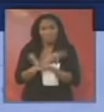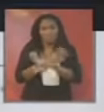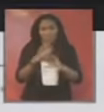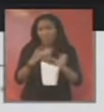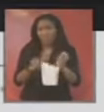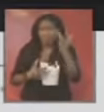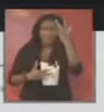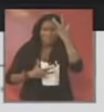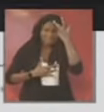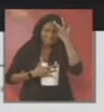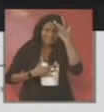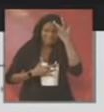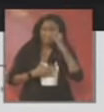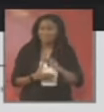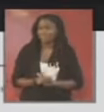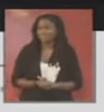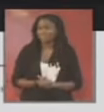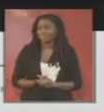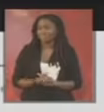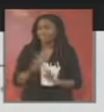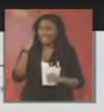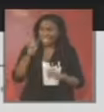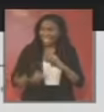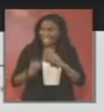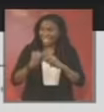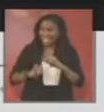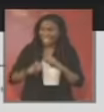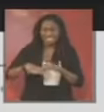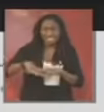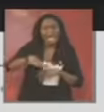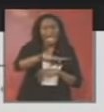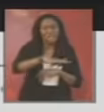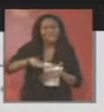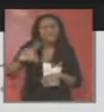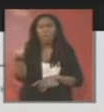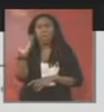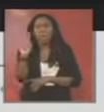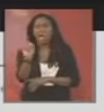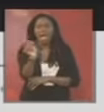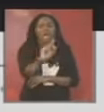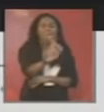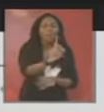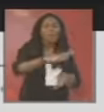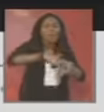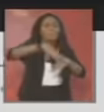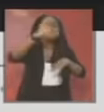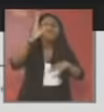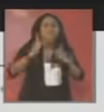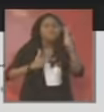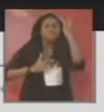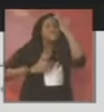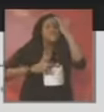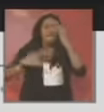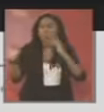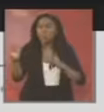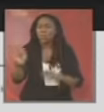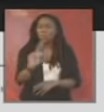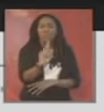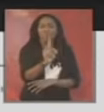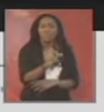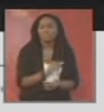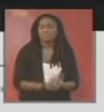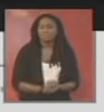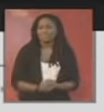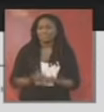infected. Last but not least, the geographic distribution. Again, this is over the last 2 weeks, the last 2 epidemiological weeks, so the